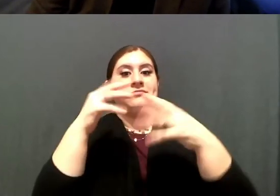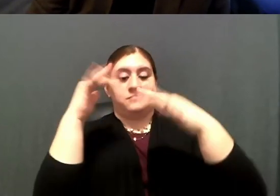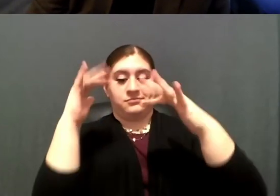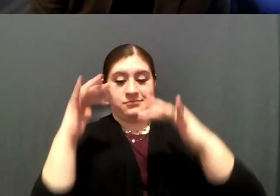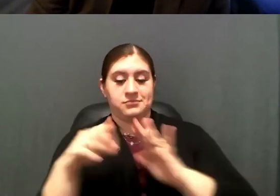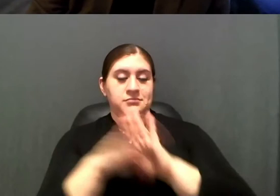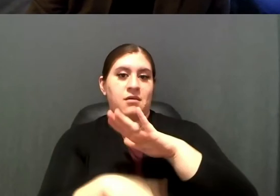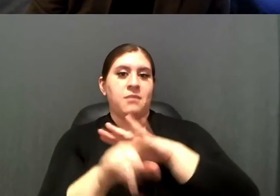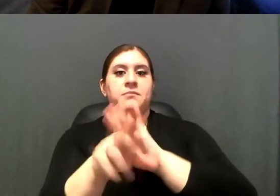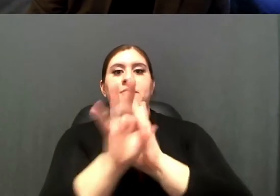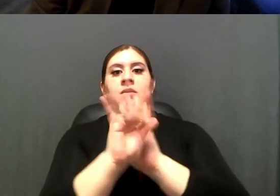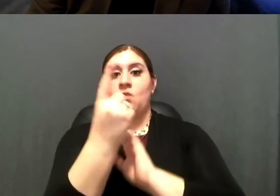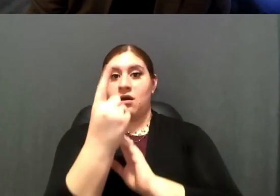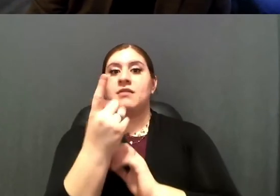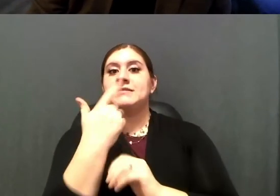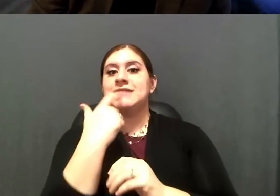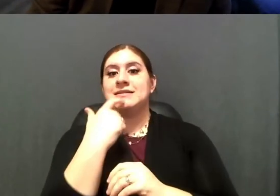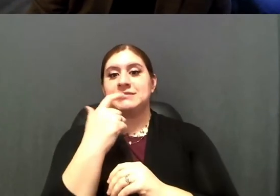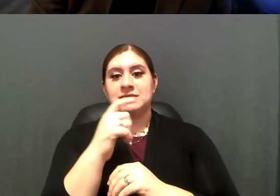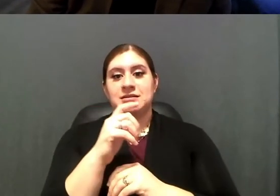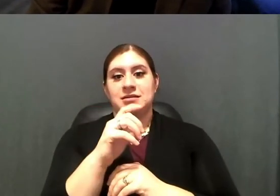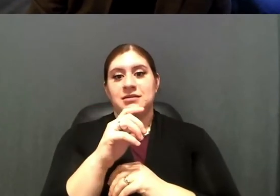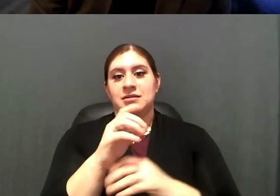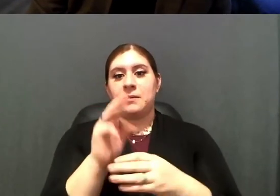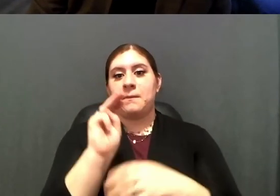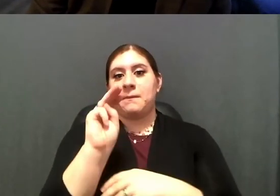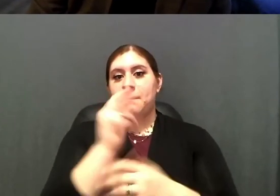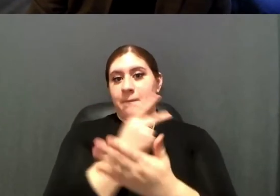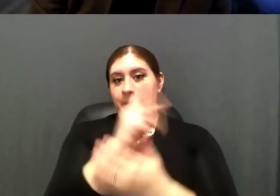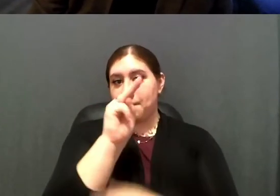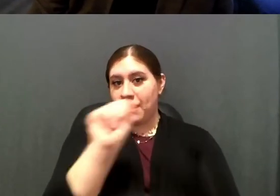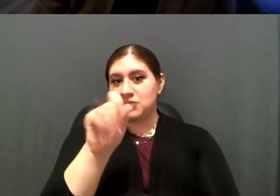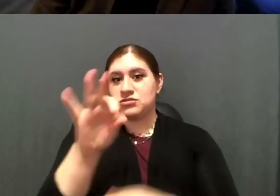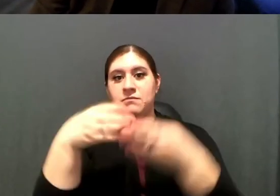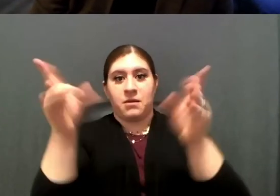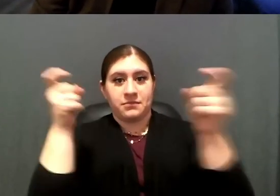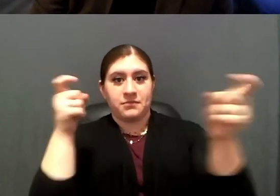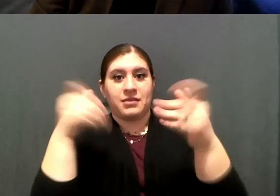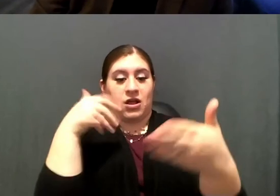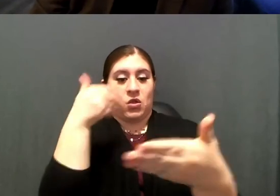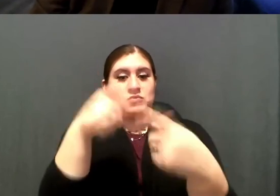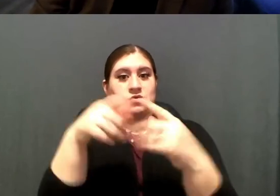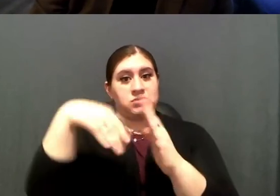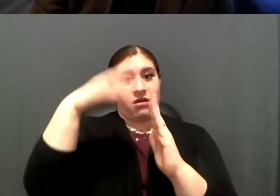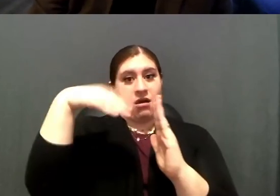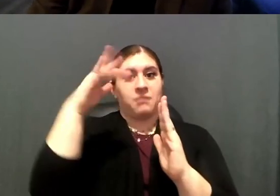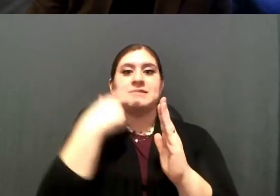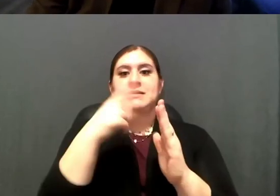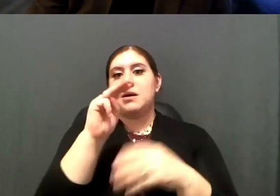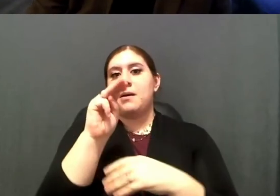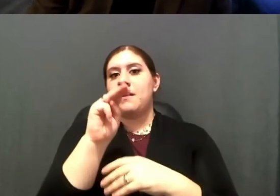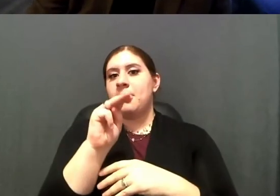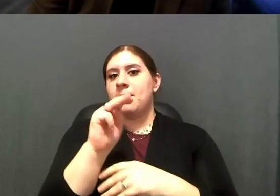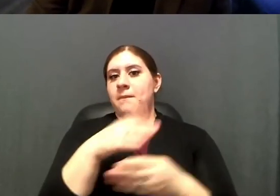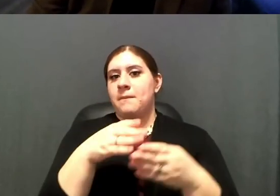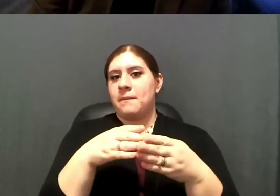and you're going to select the one that just says Master's of Public Administration. The one that is closer towards the top is going to say Master's of Public